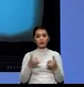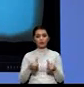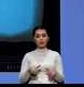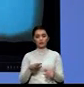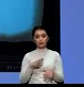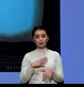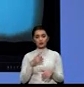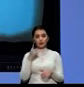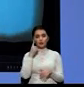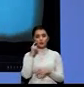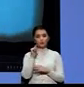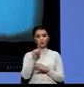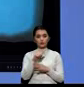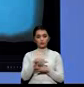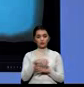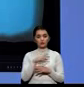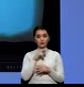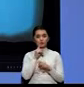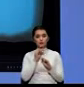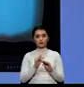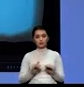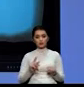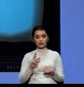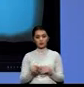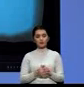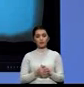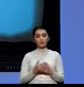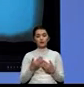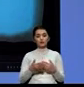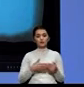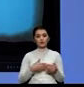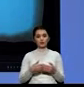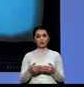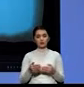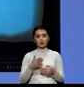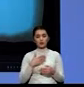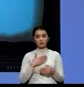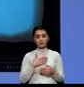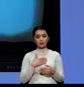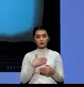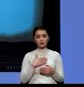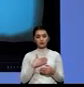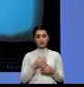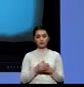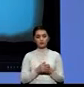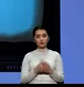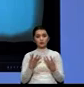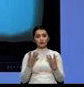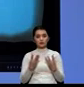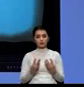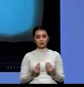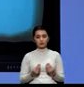hayron bo'ldi. Boshini quyi solib, sukutga ketdi. O'sha varaqda "Meni falon